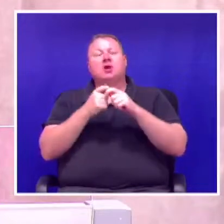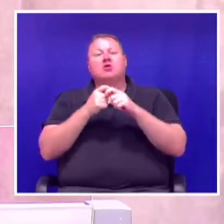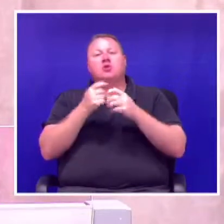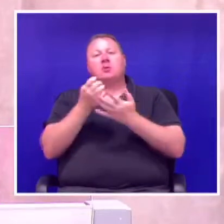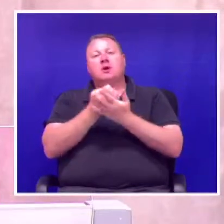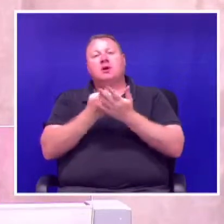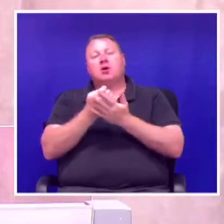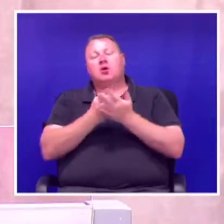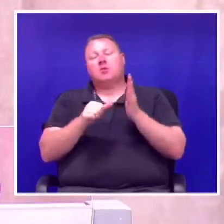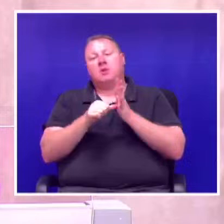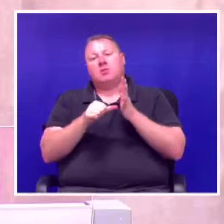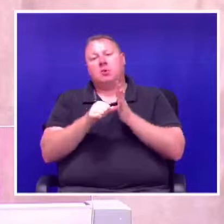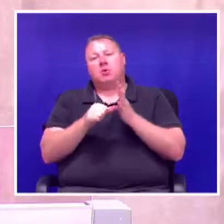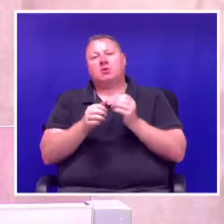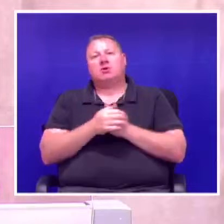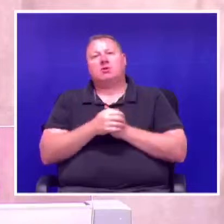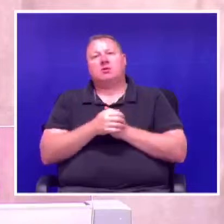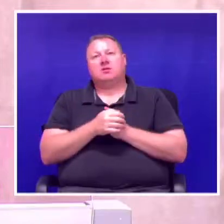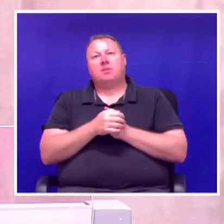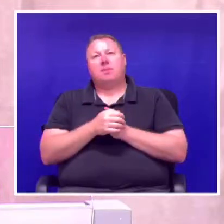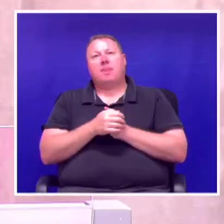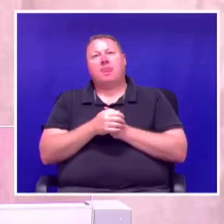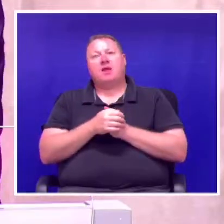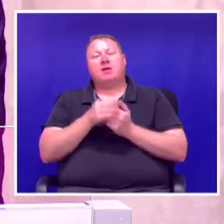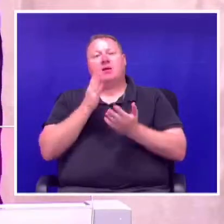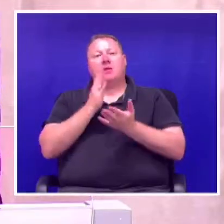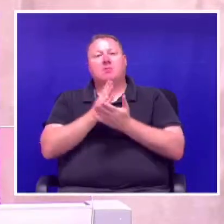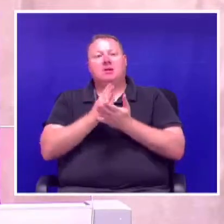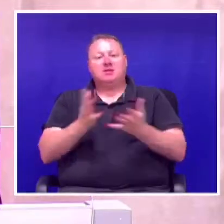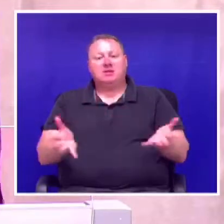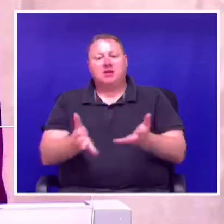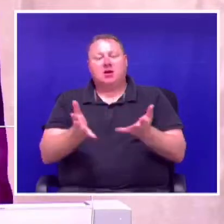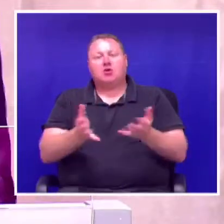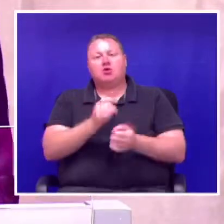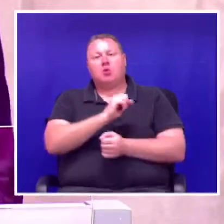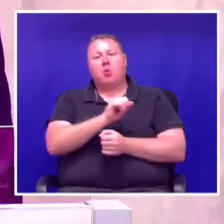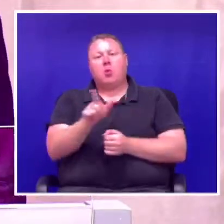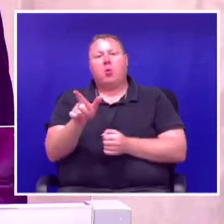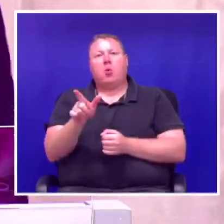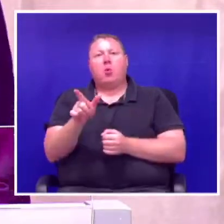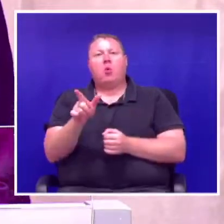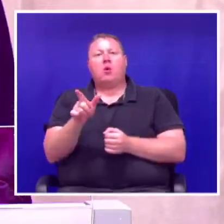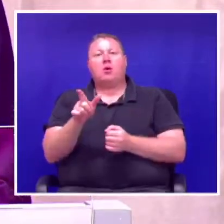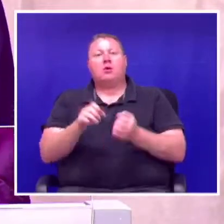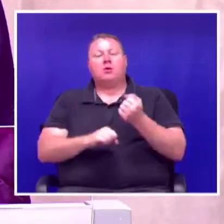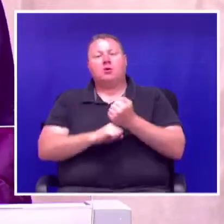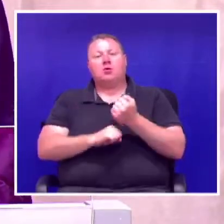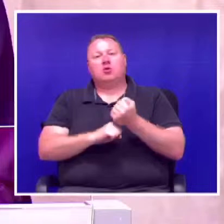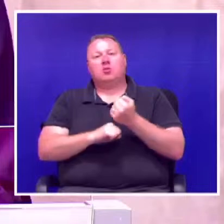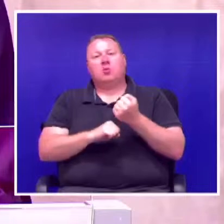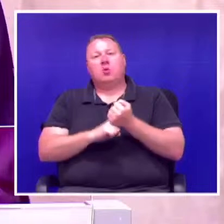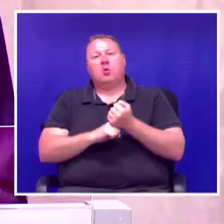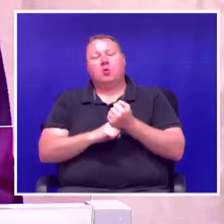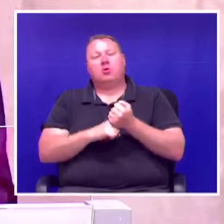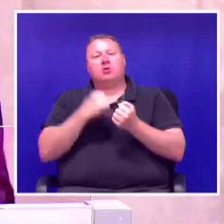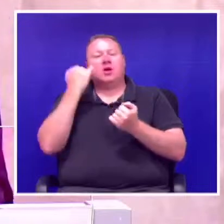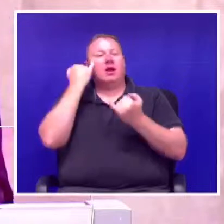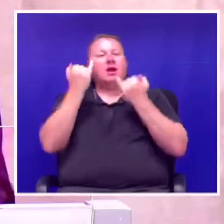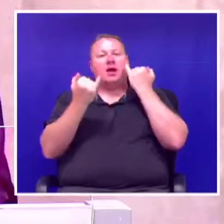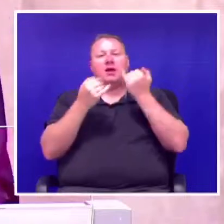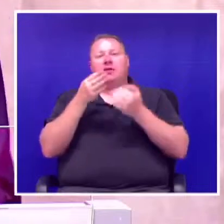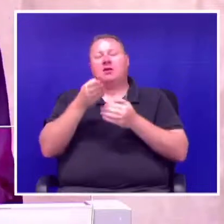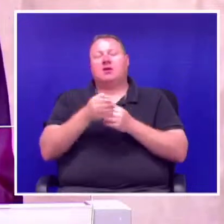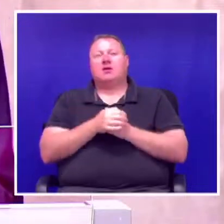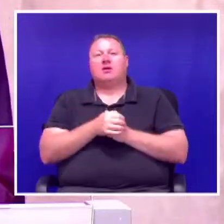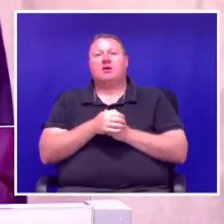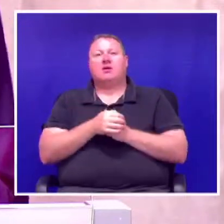very important, and we must urge everybody to support those initiatives